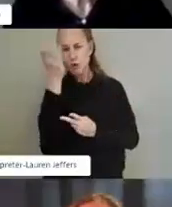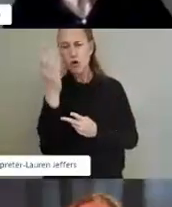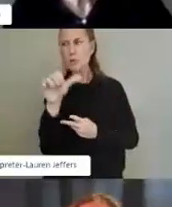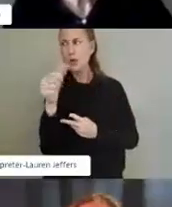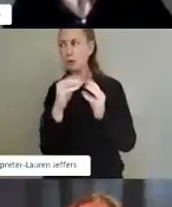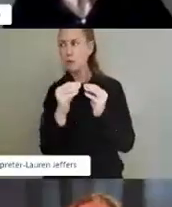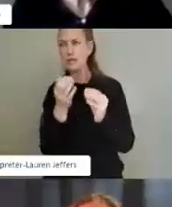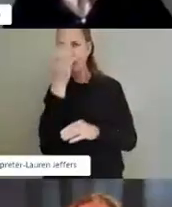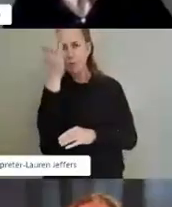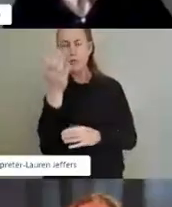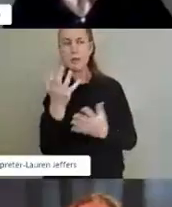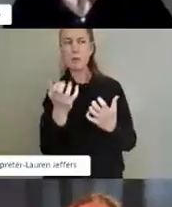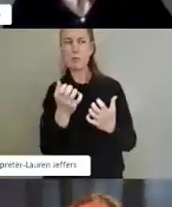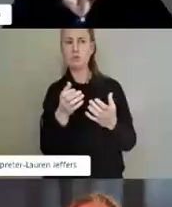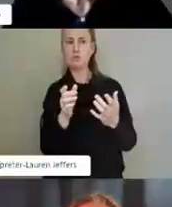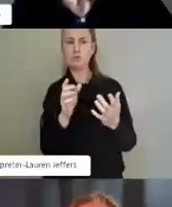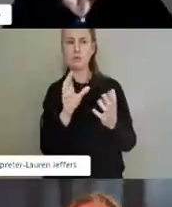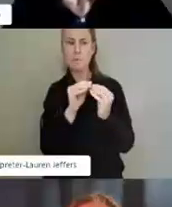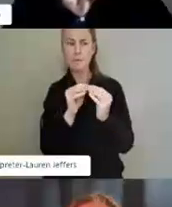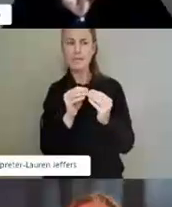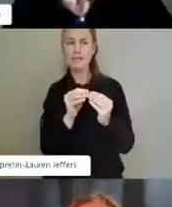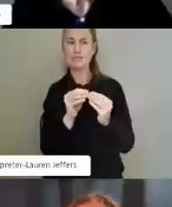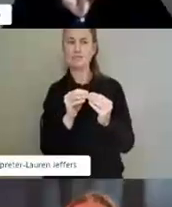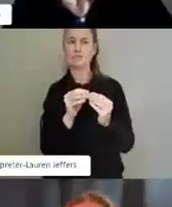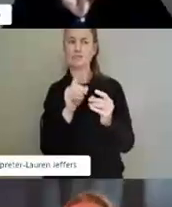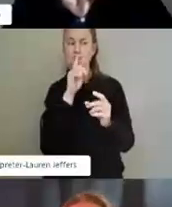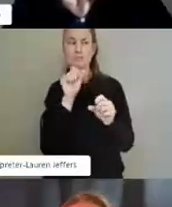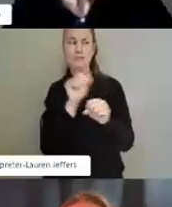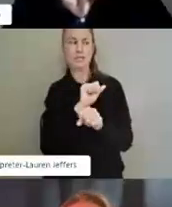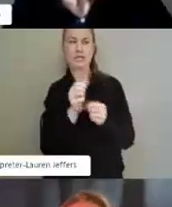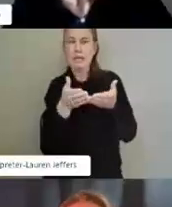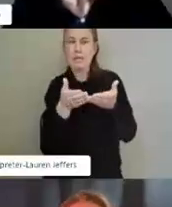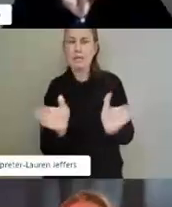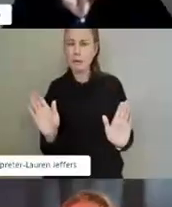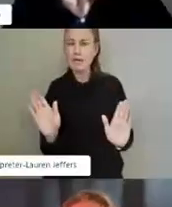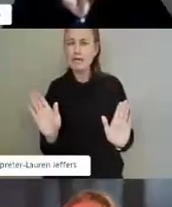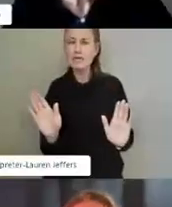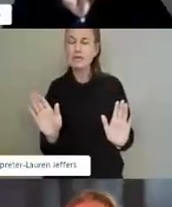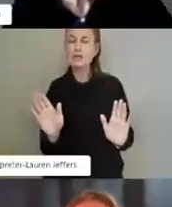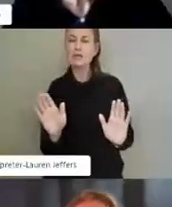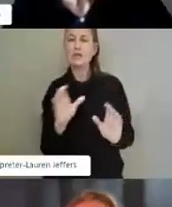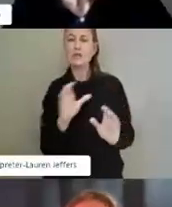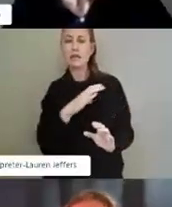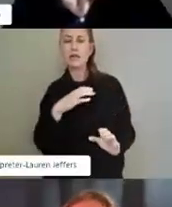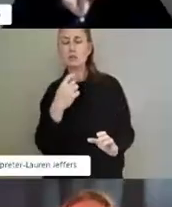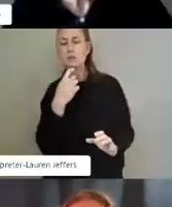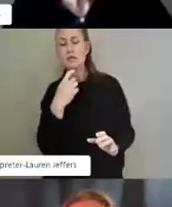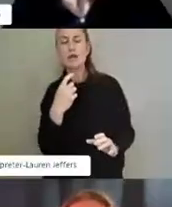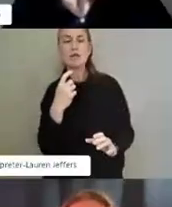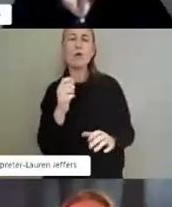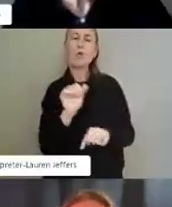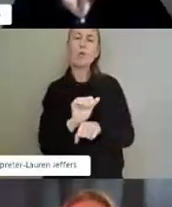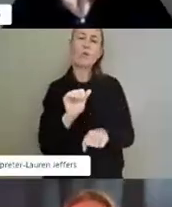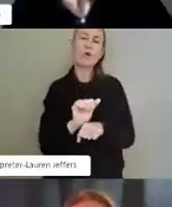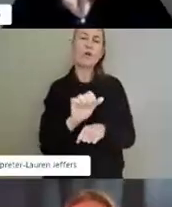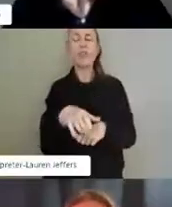want to meet in public. So it's something the council says they've been working on. I have video of them and other